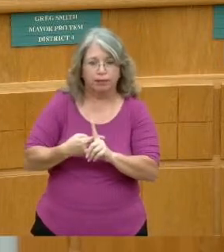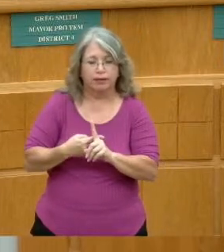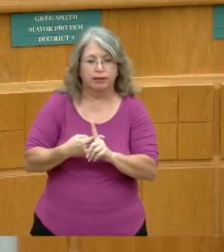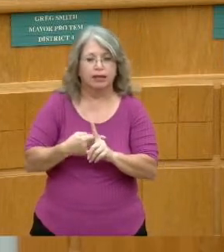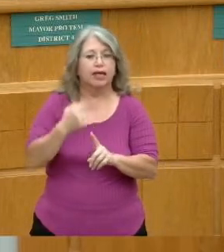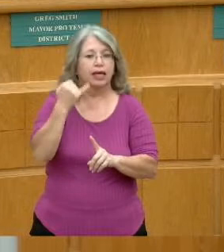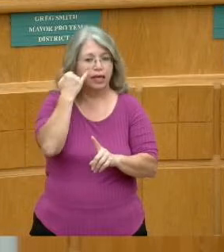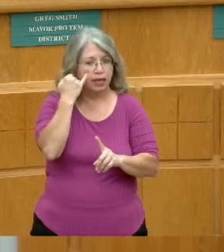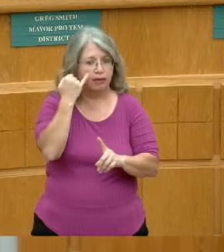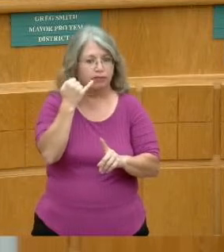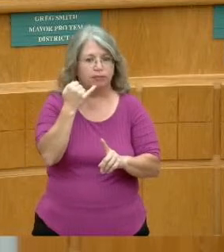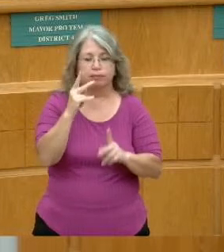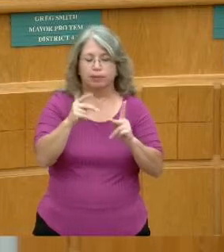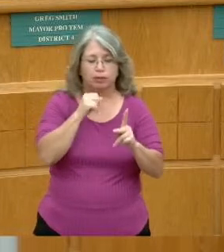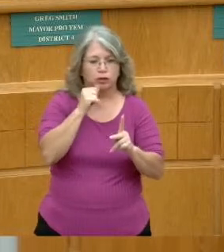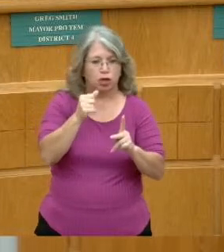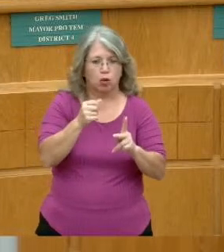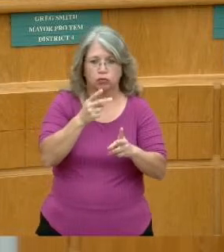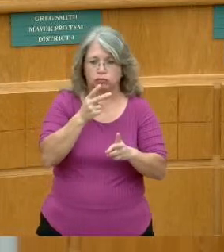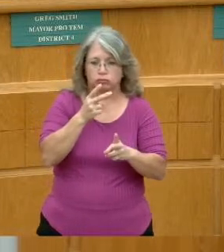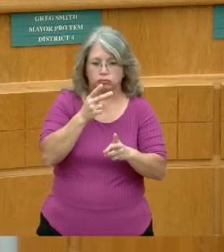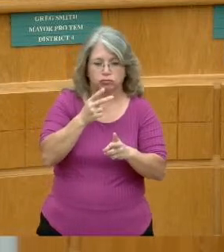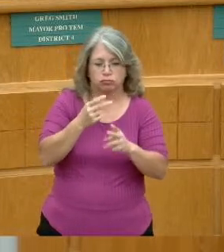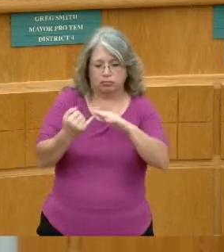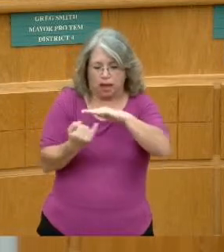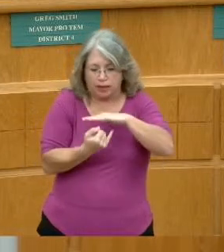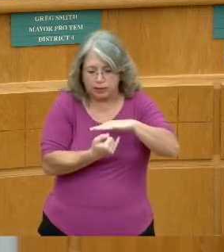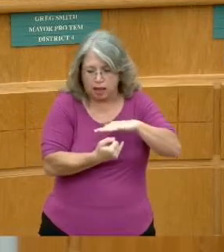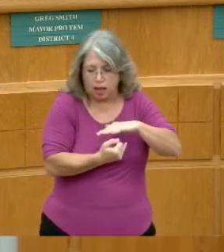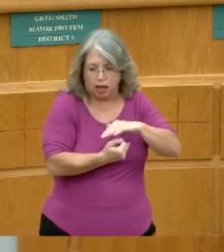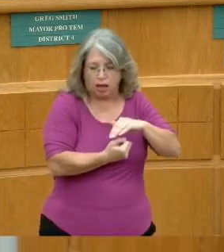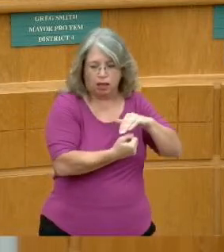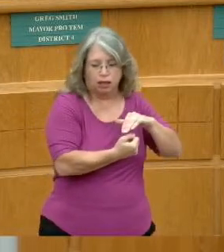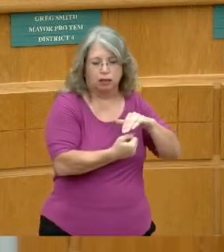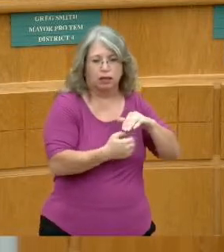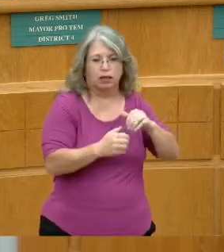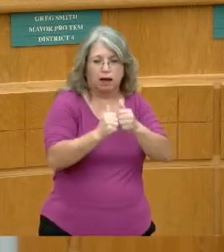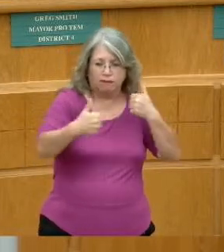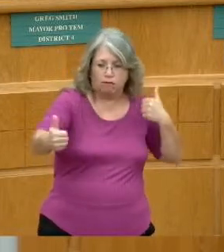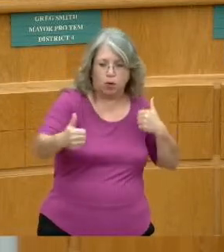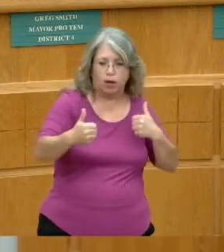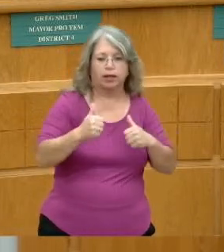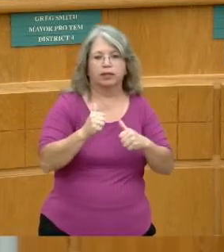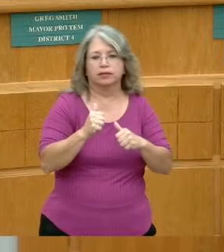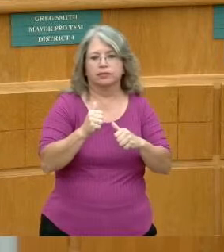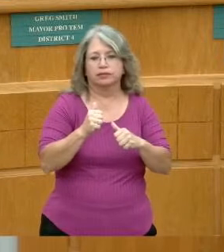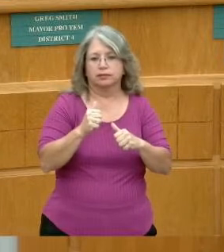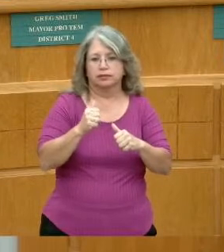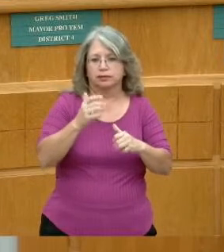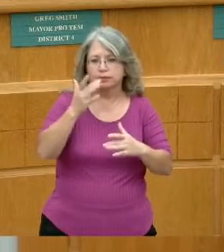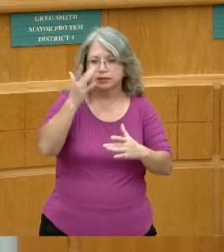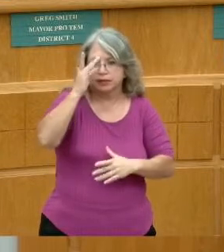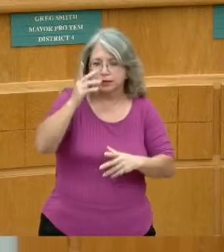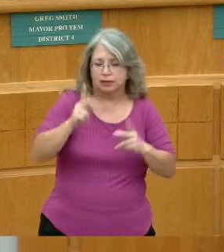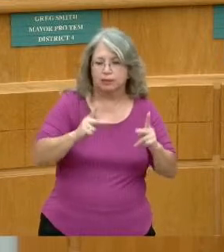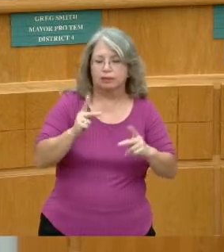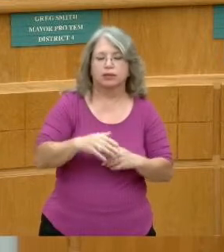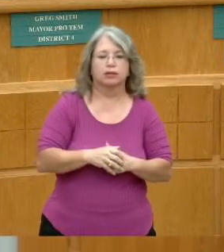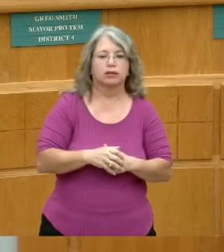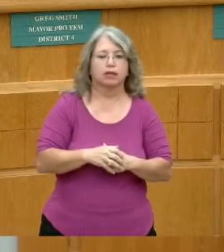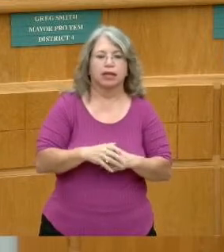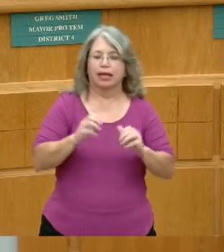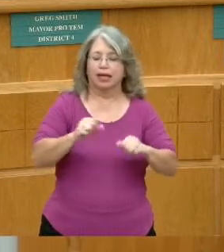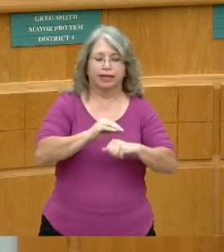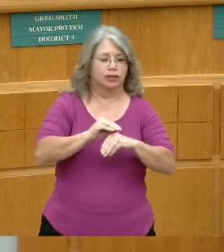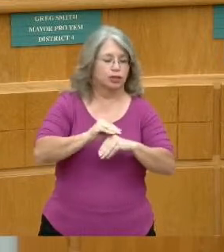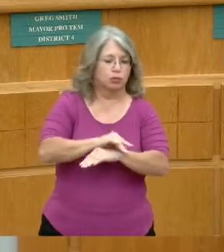is allowed to transmit the way it normally would naturally, it can spread like wildfire. And that's one of the reasons why we're stuck